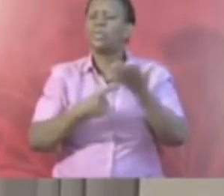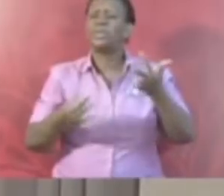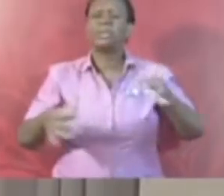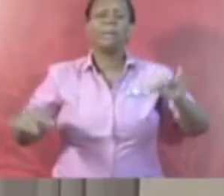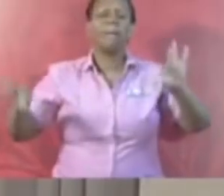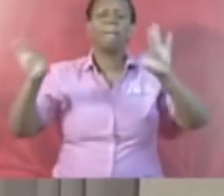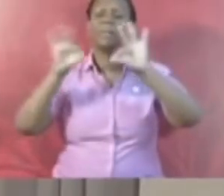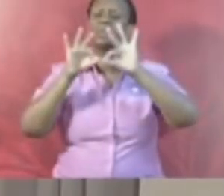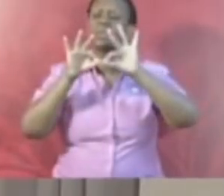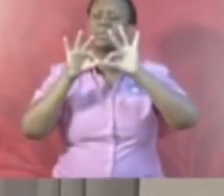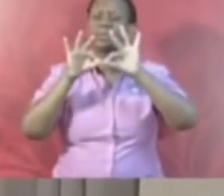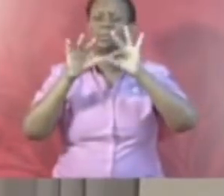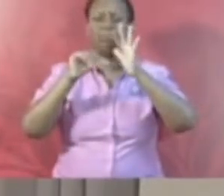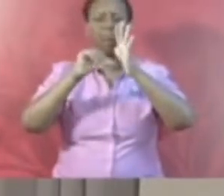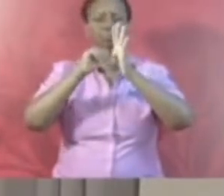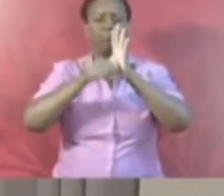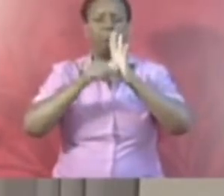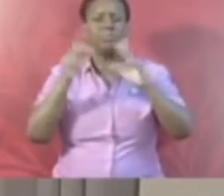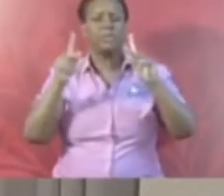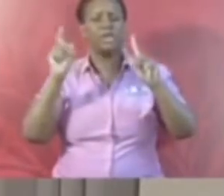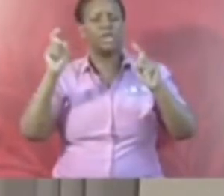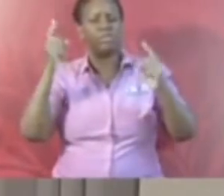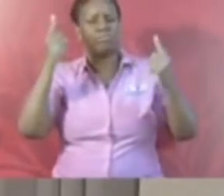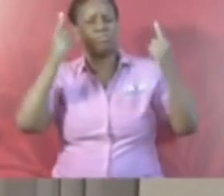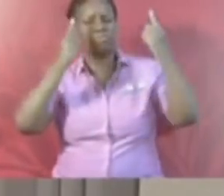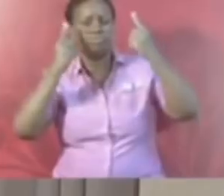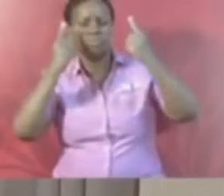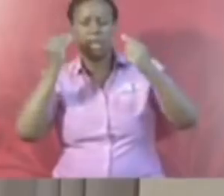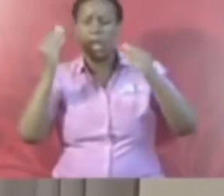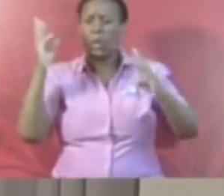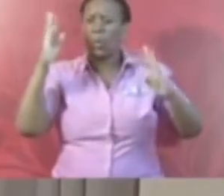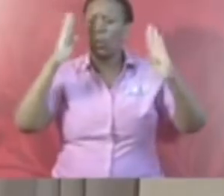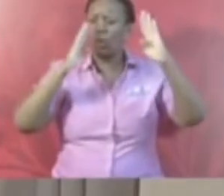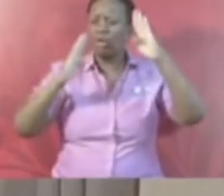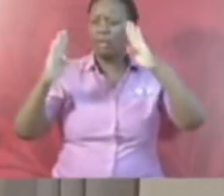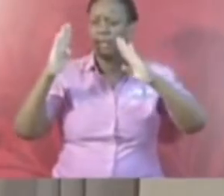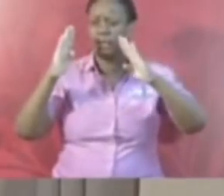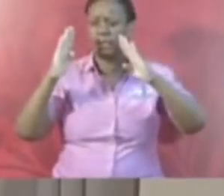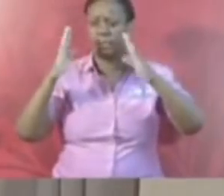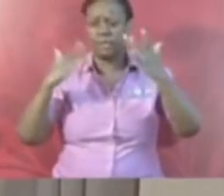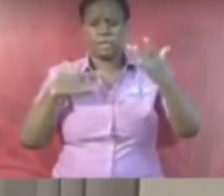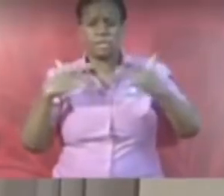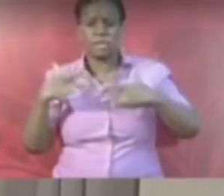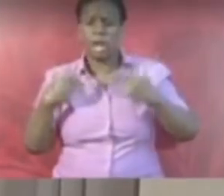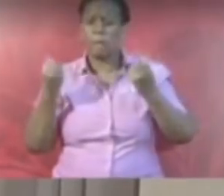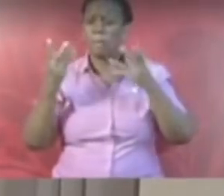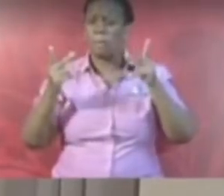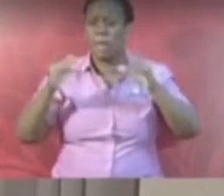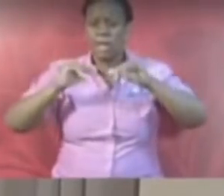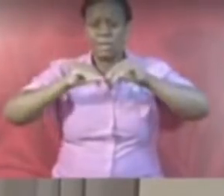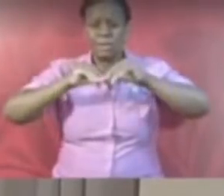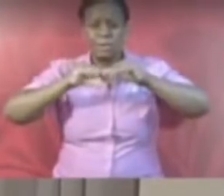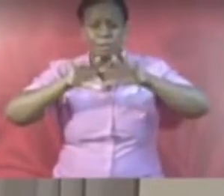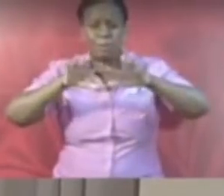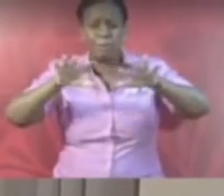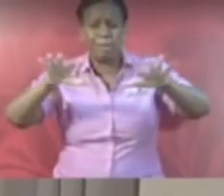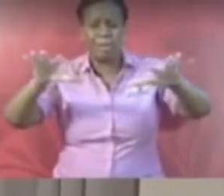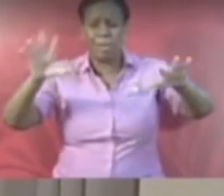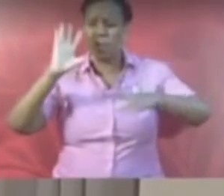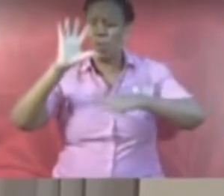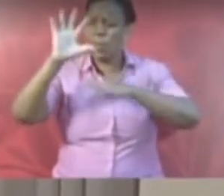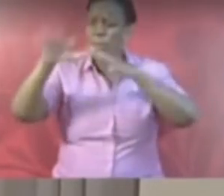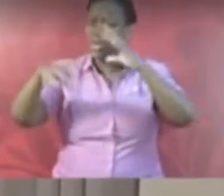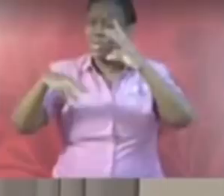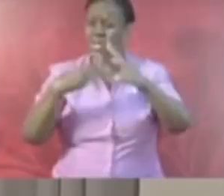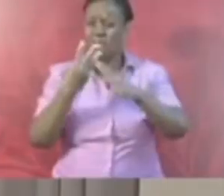each other virtually or whatever is that the daily rate of infections around the world shows little or no sign of